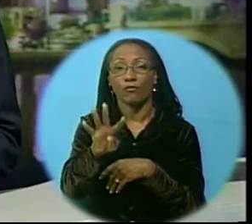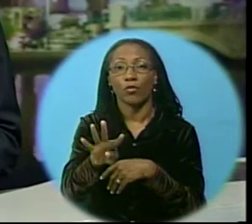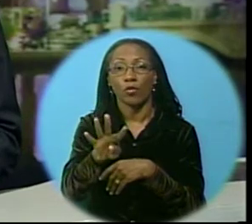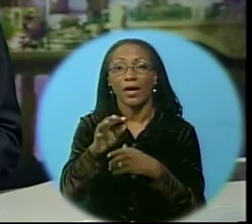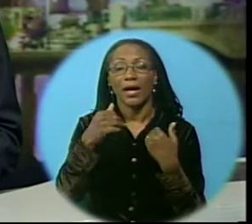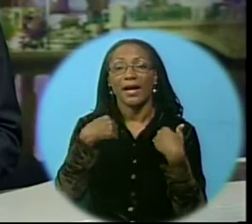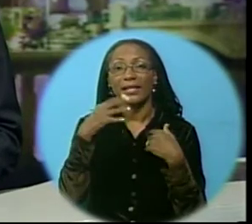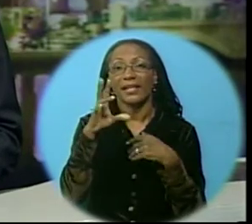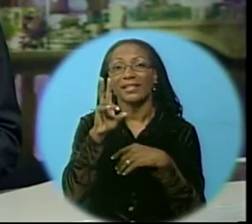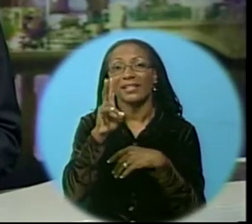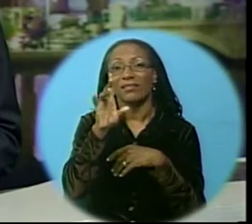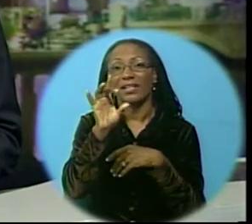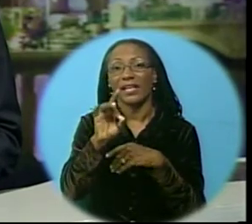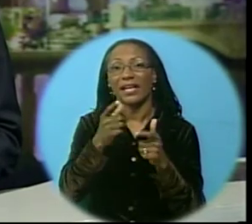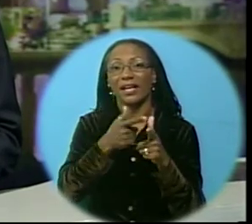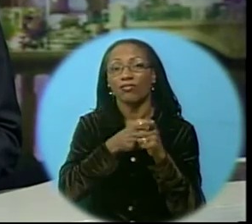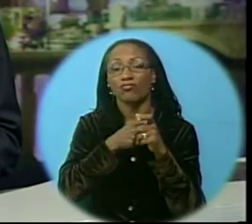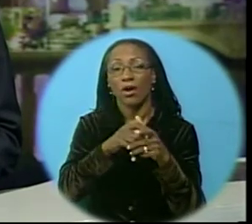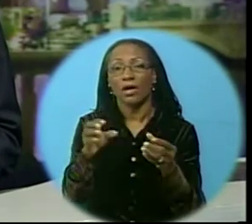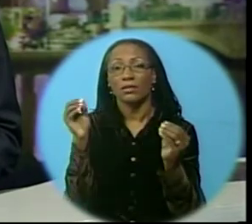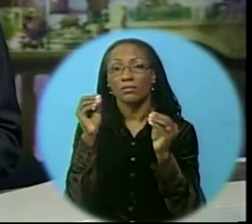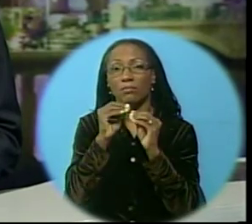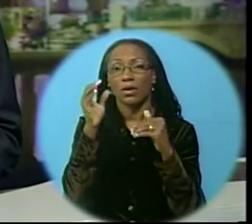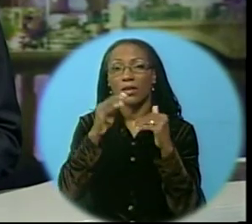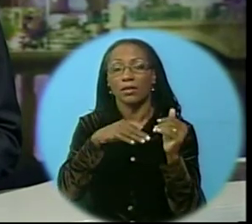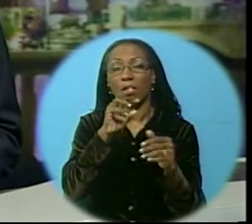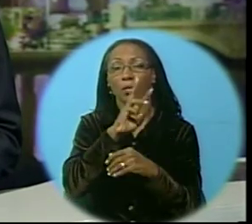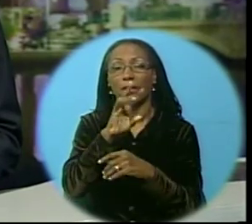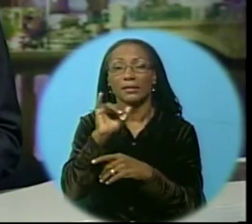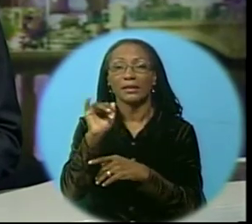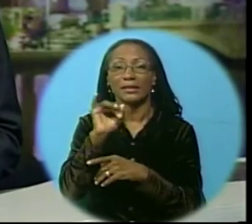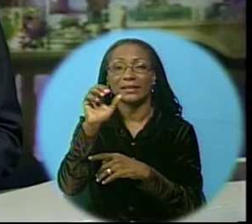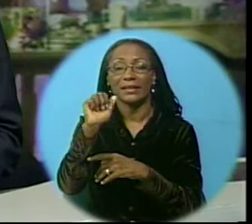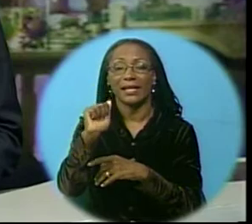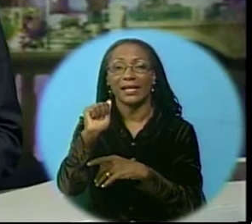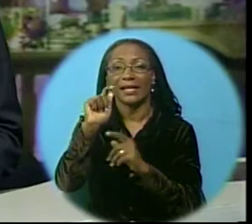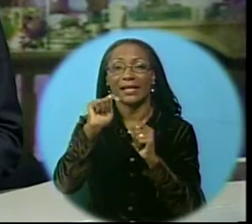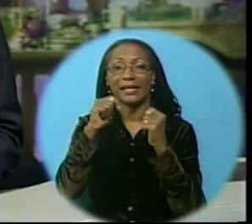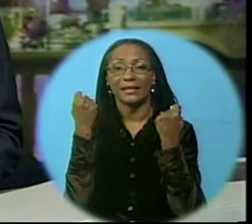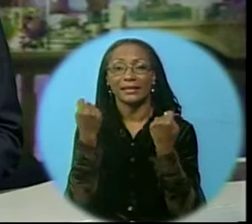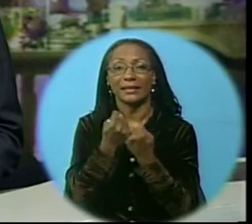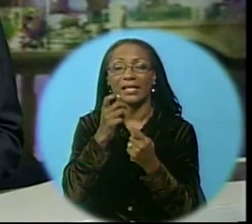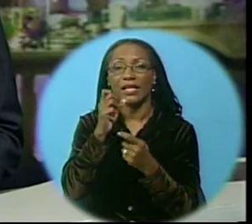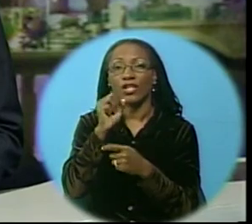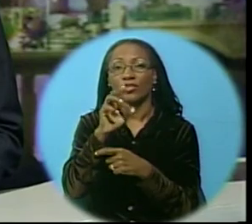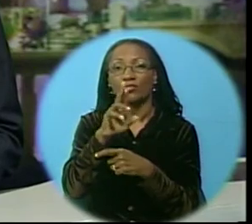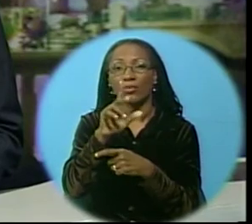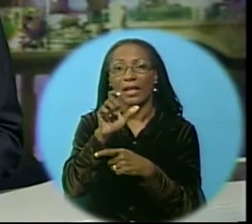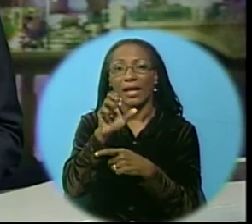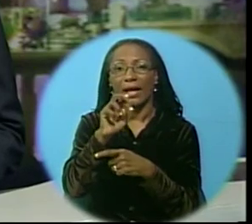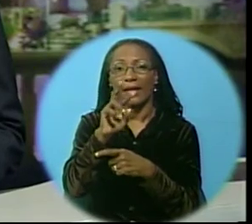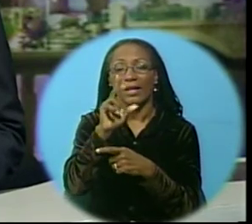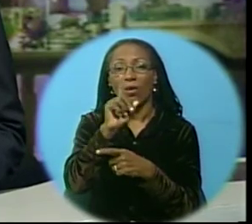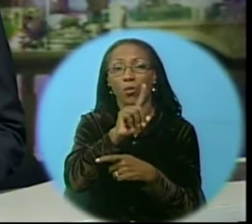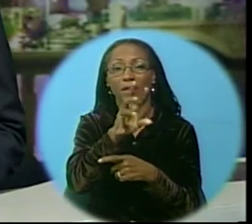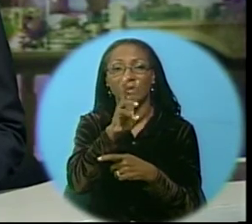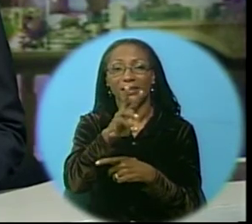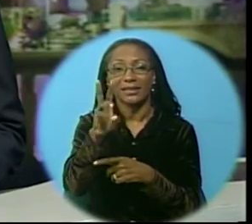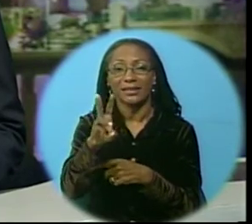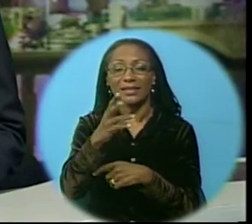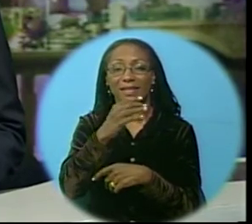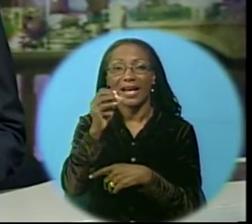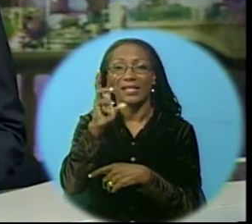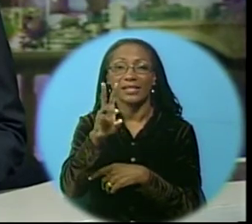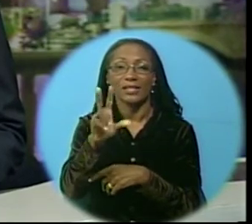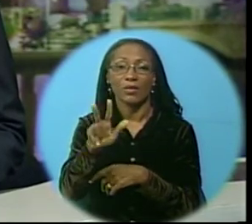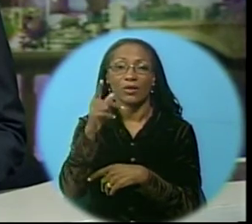6 wickets remaining. Jermaine Blackwood has so far taken 2 for 8. Scores again: Sri Lanka A 166 and 63